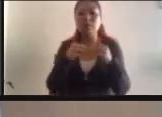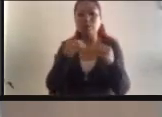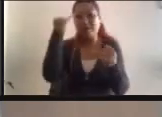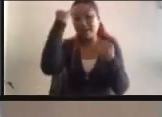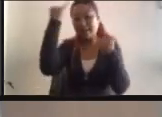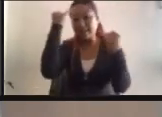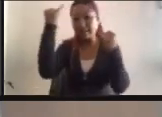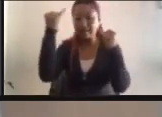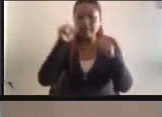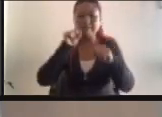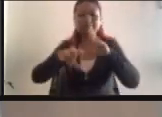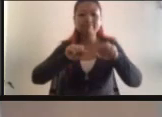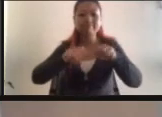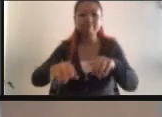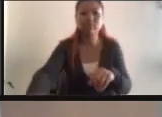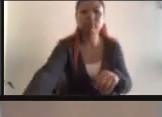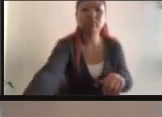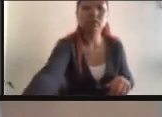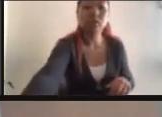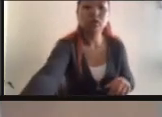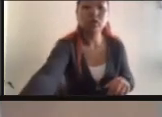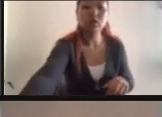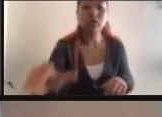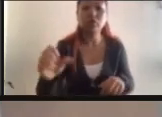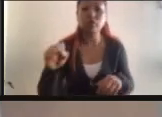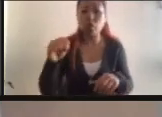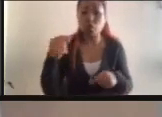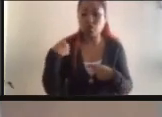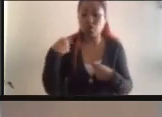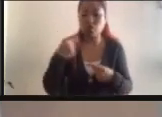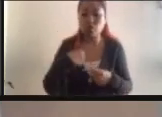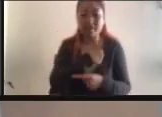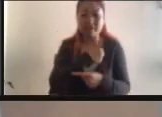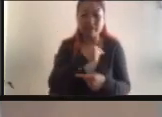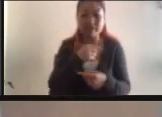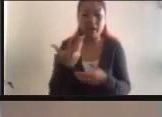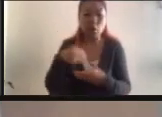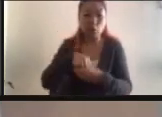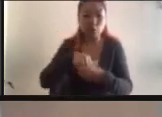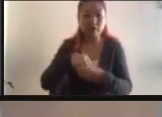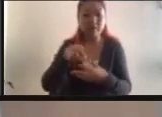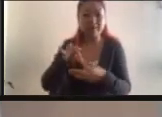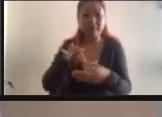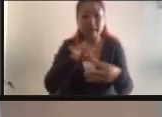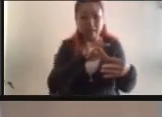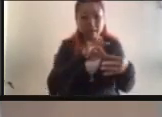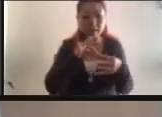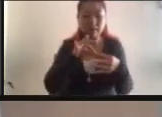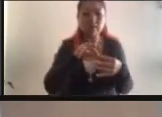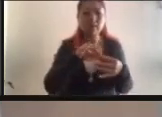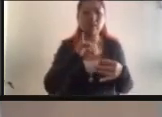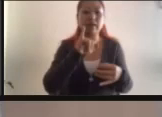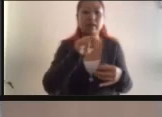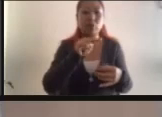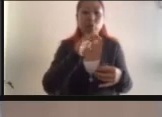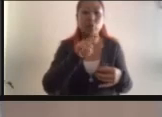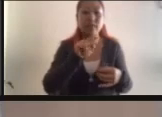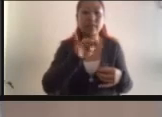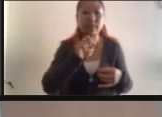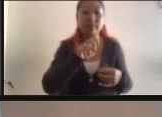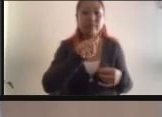table. So we have included and we have tied together inclusiveness with